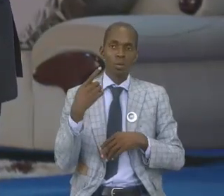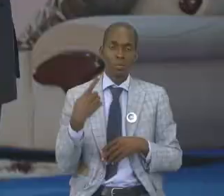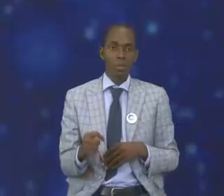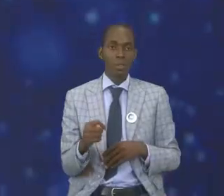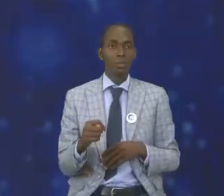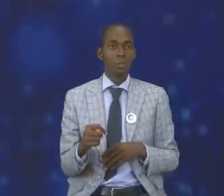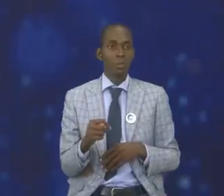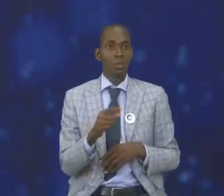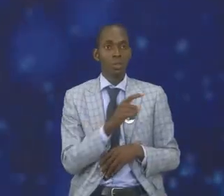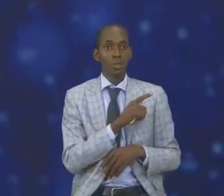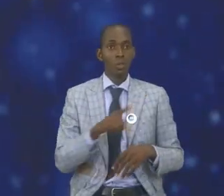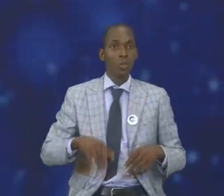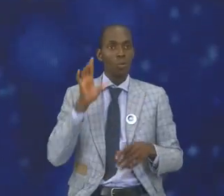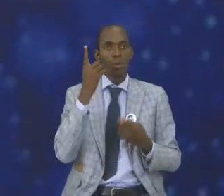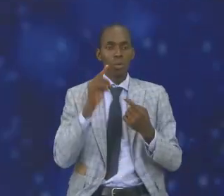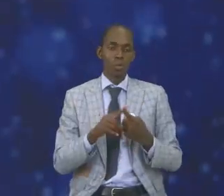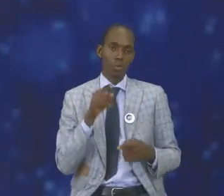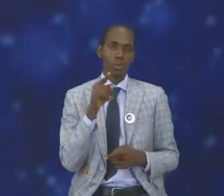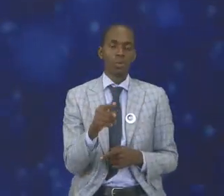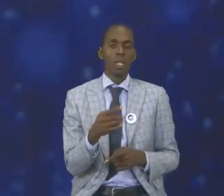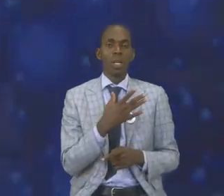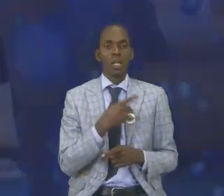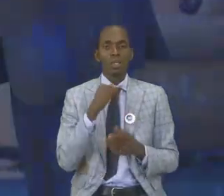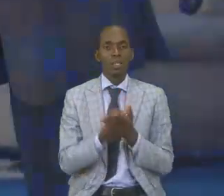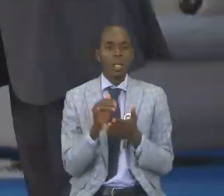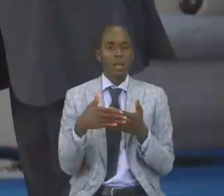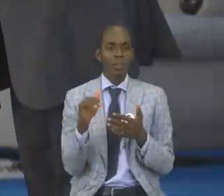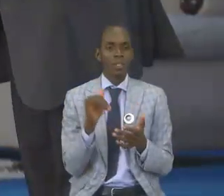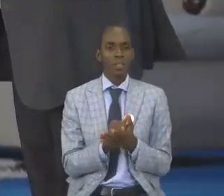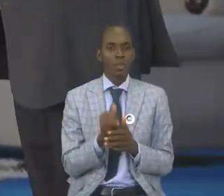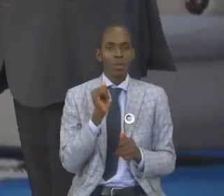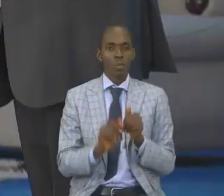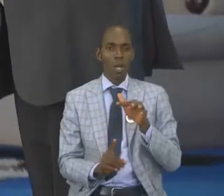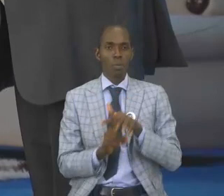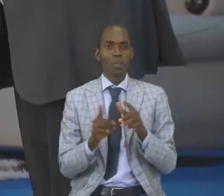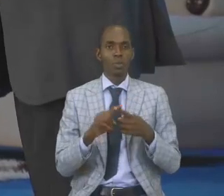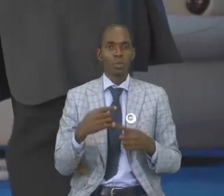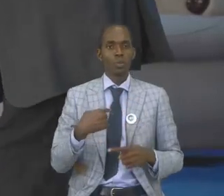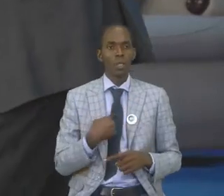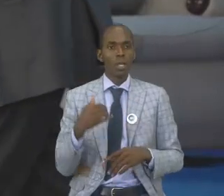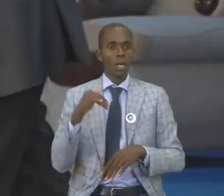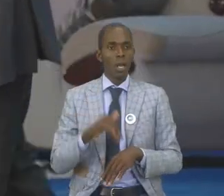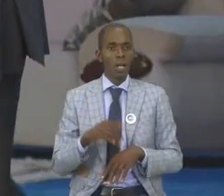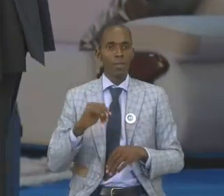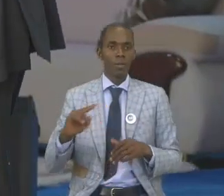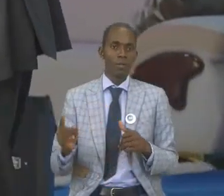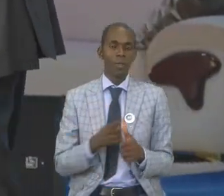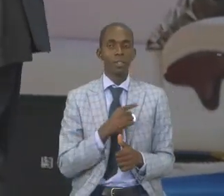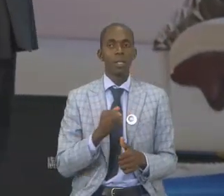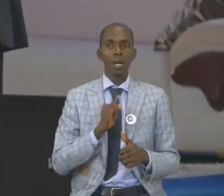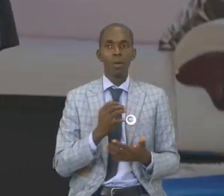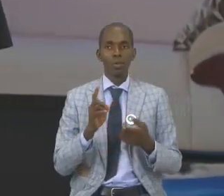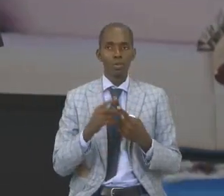to you. And it says, after that, which appeared unto me at the first. I want you to look at the